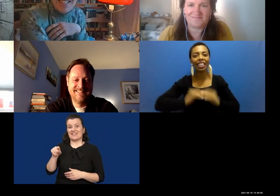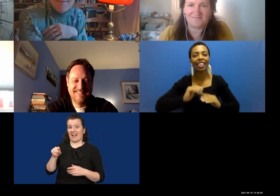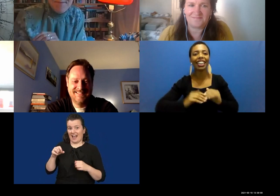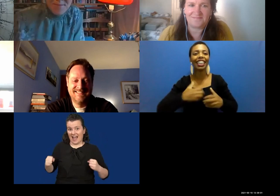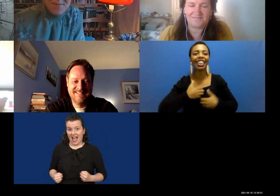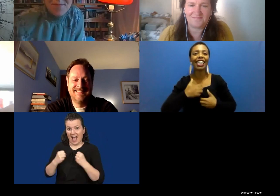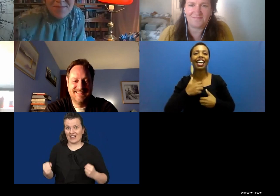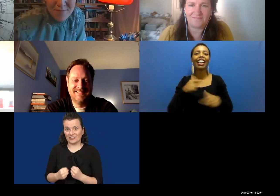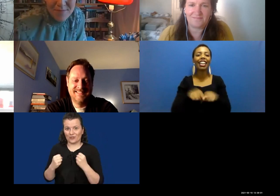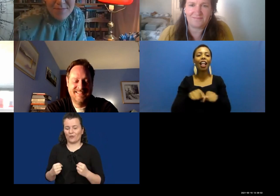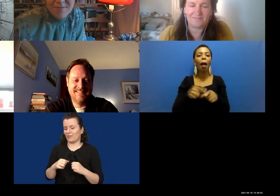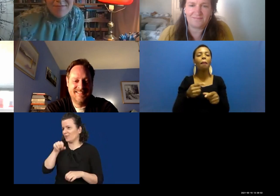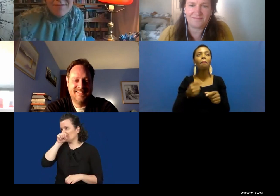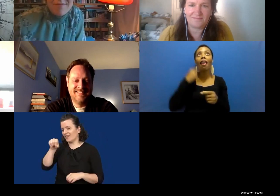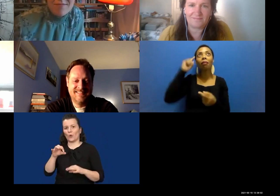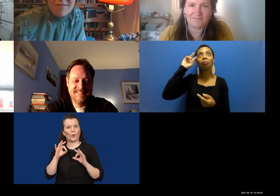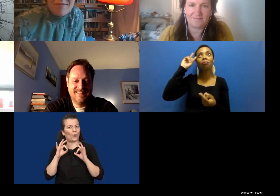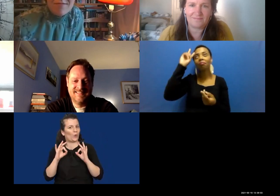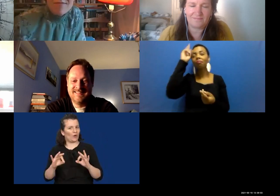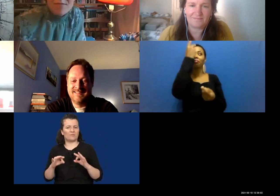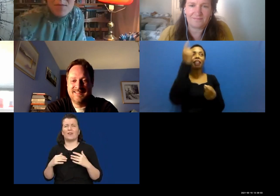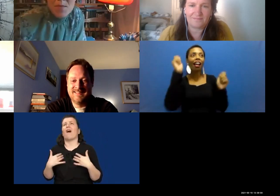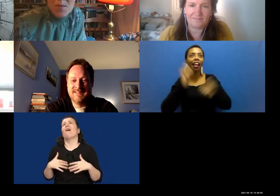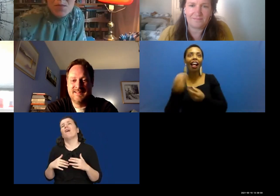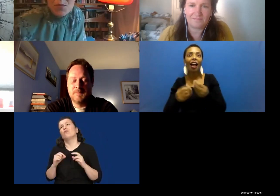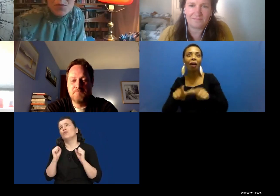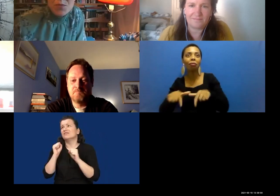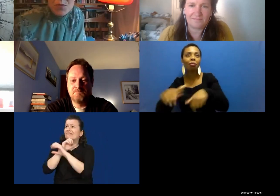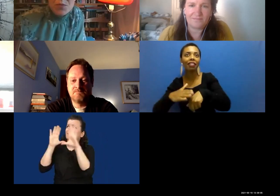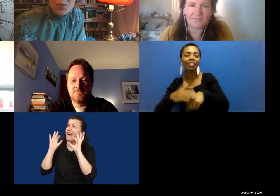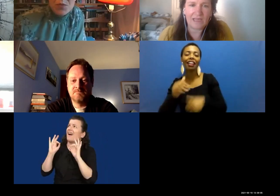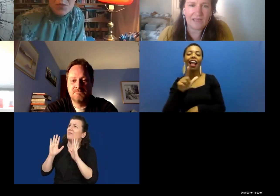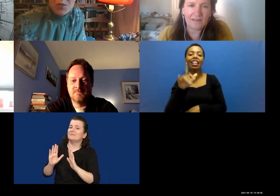in practice. Be great. Yes, Allison, please.